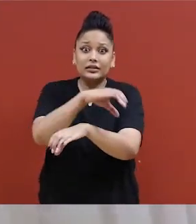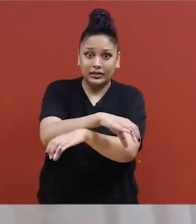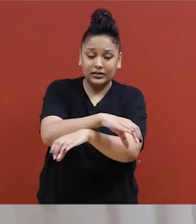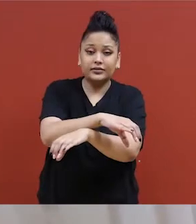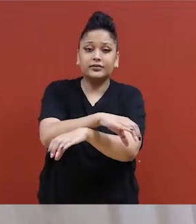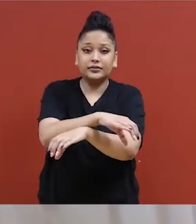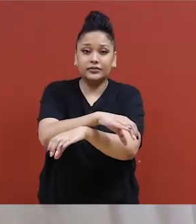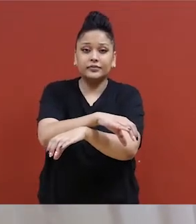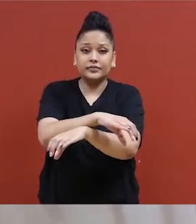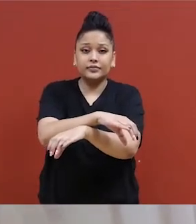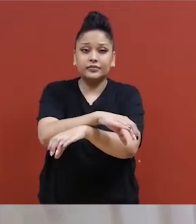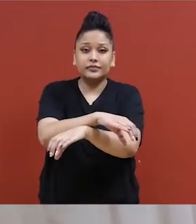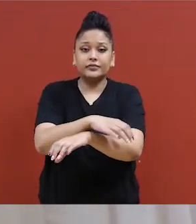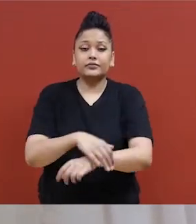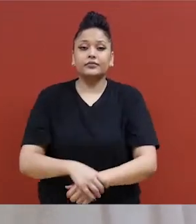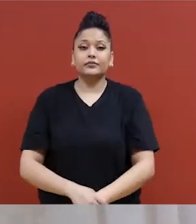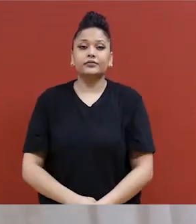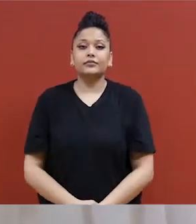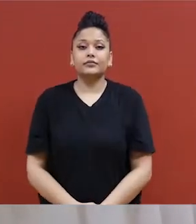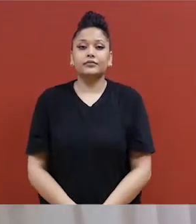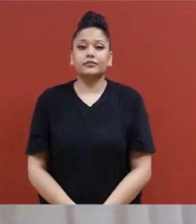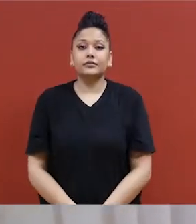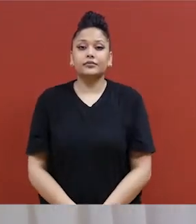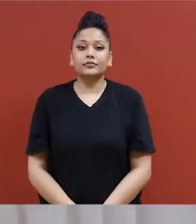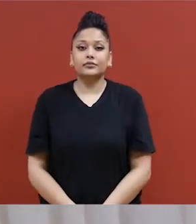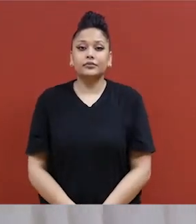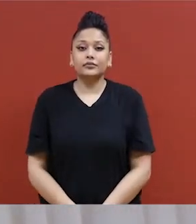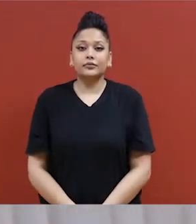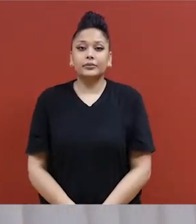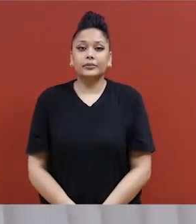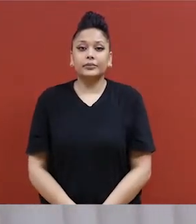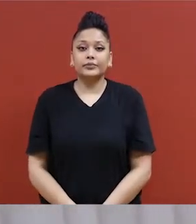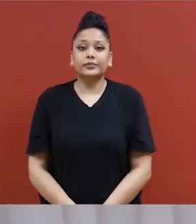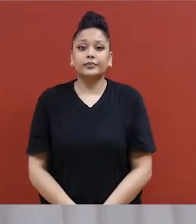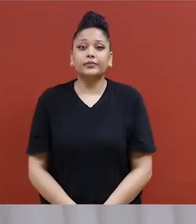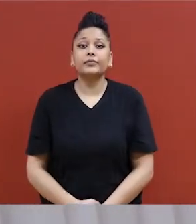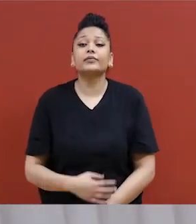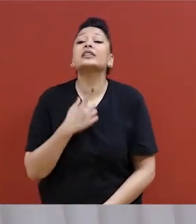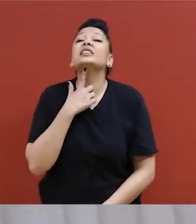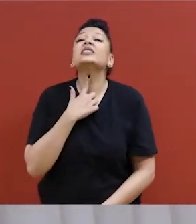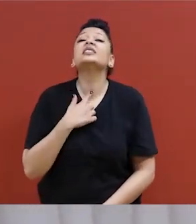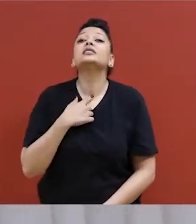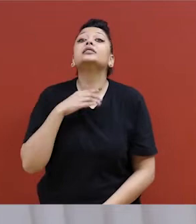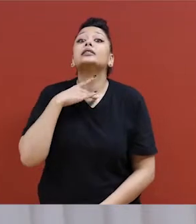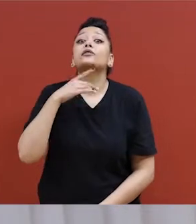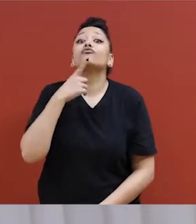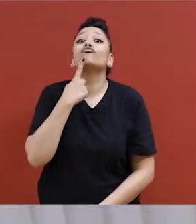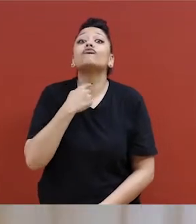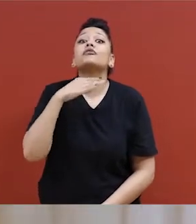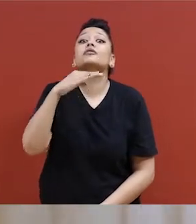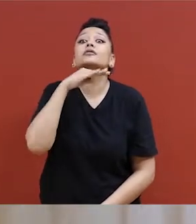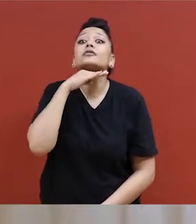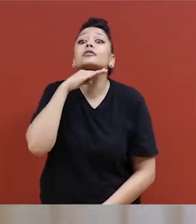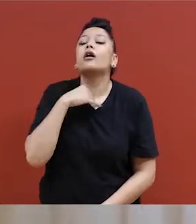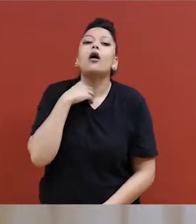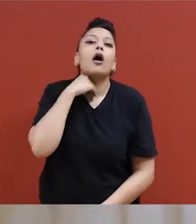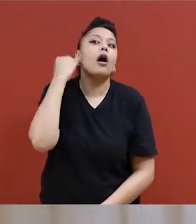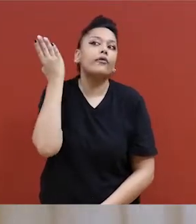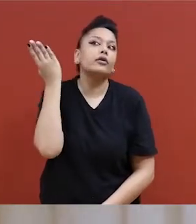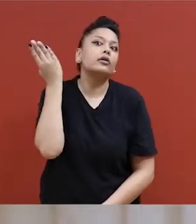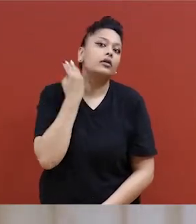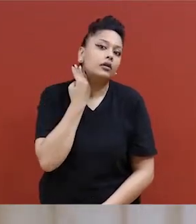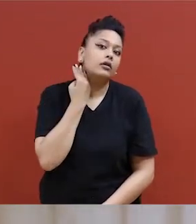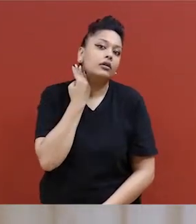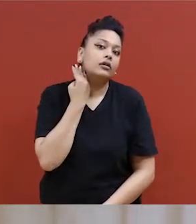and then counterattacking through the side of the neck or through the front of the throat. Side of the